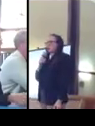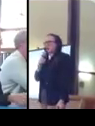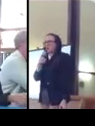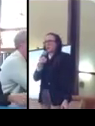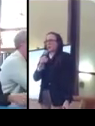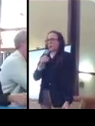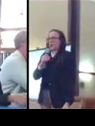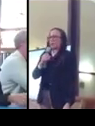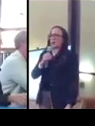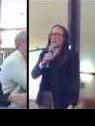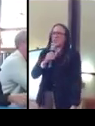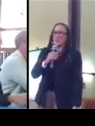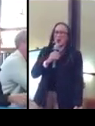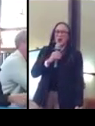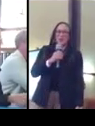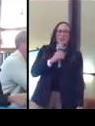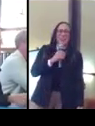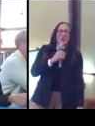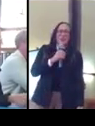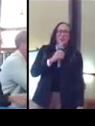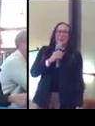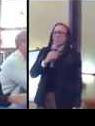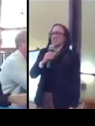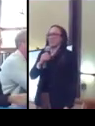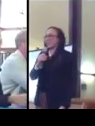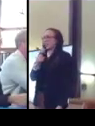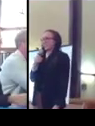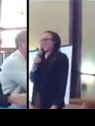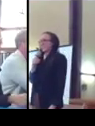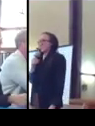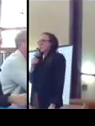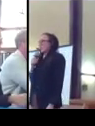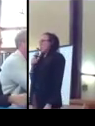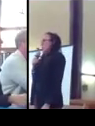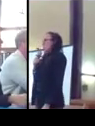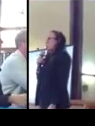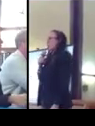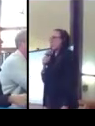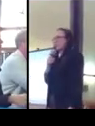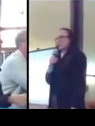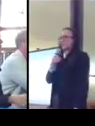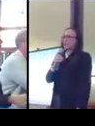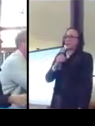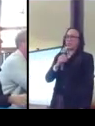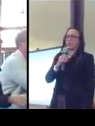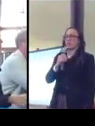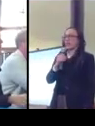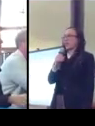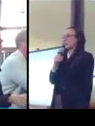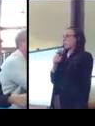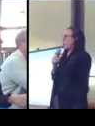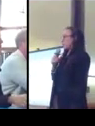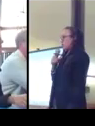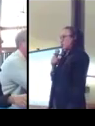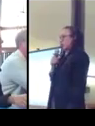This was a very ambitious plan. We received the RFP. We understood the challenge. We understood that the challenge that the city of St.